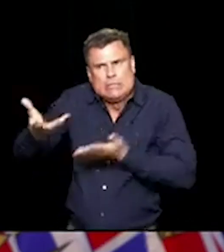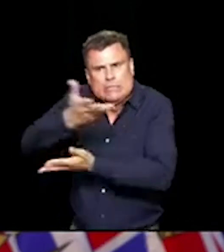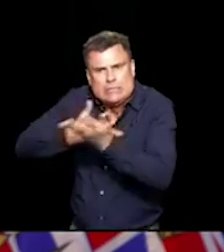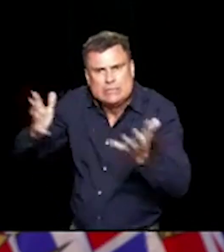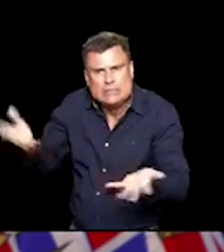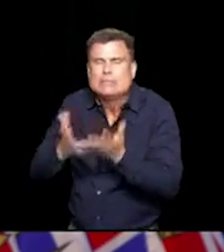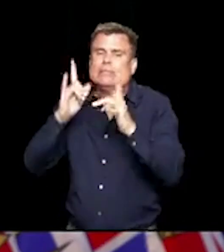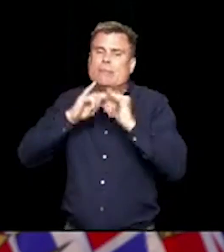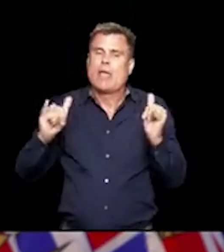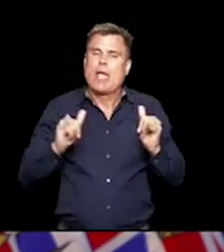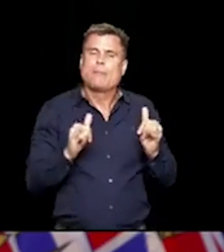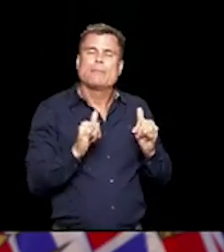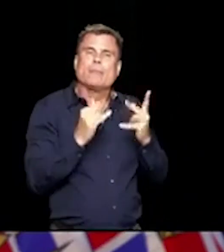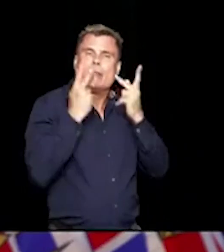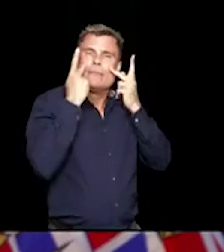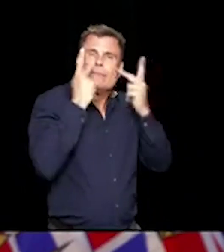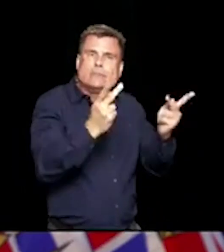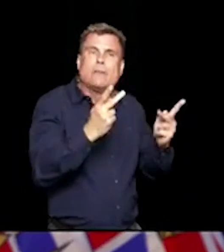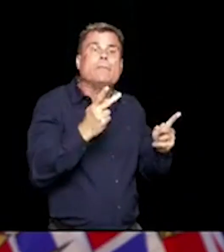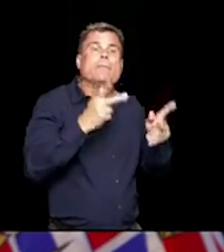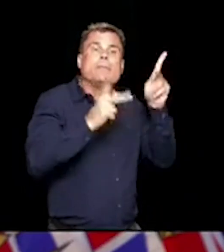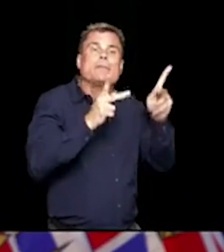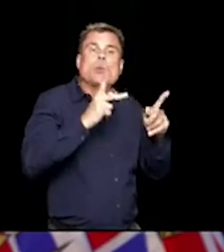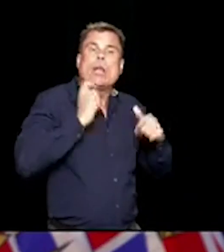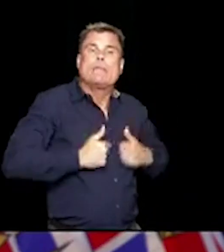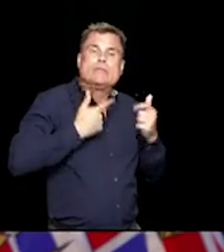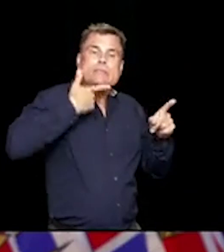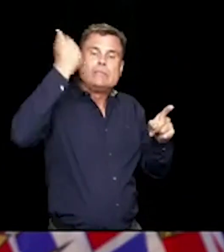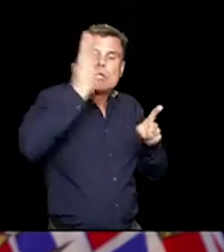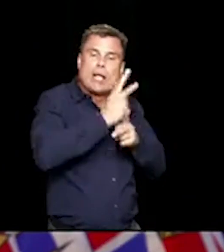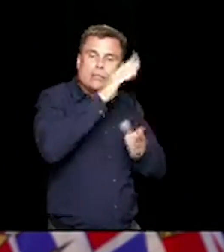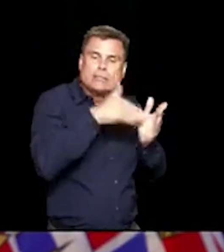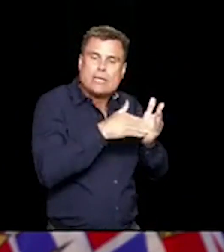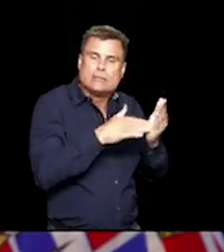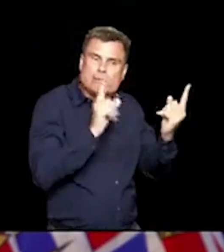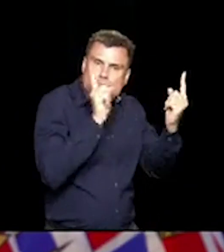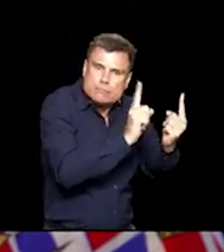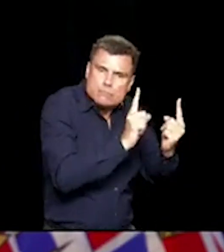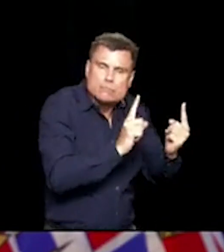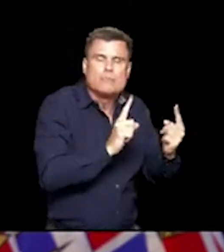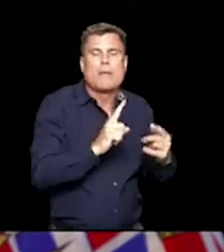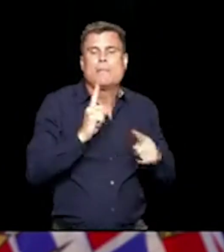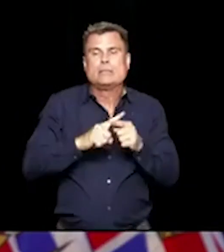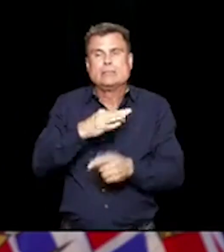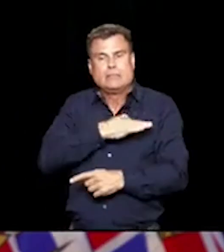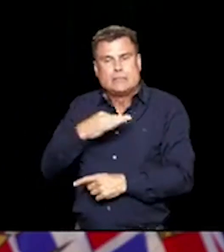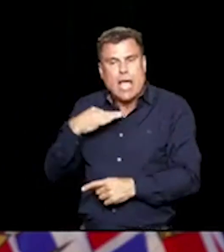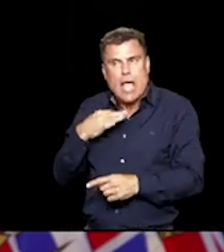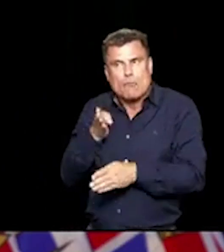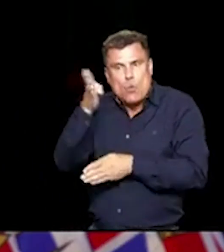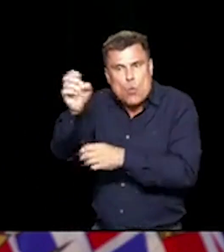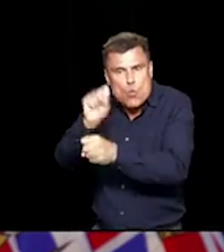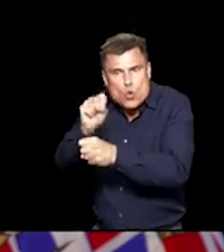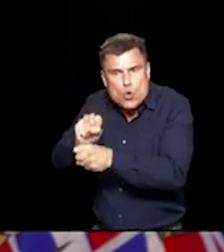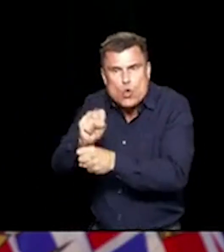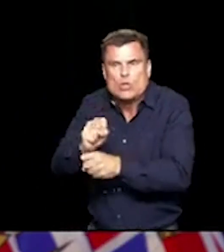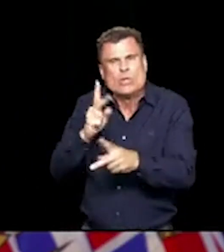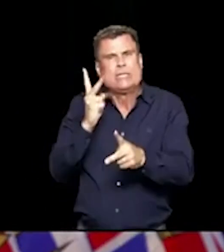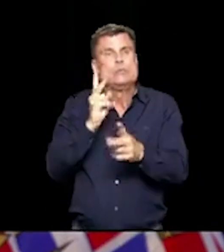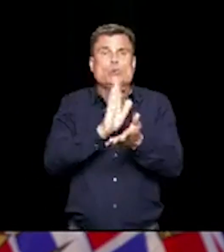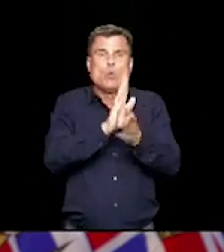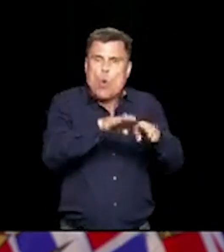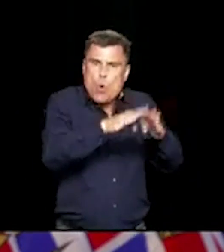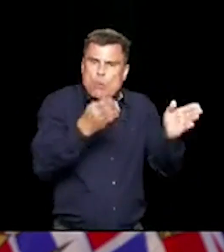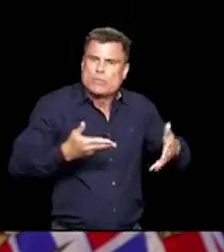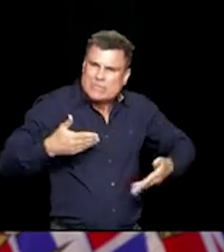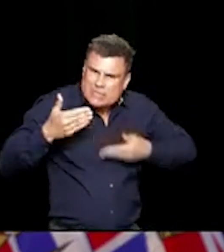have visits to long-term care, that we can continue to have our essential services and people going to work. We can continue with schools.